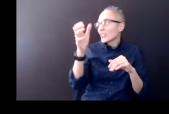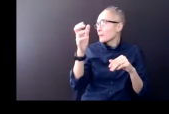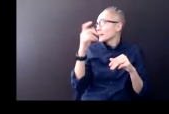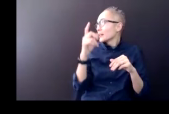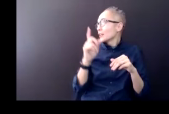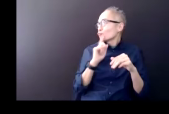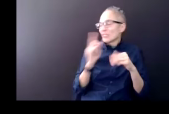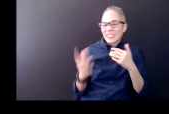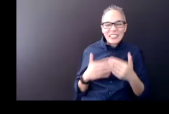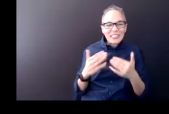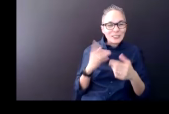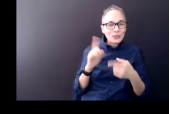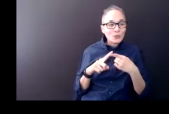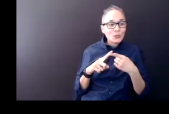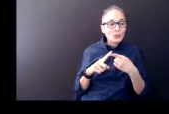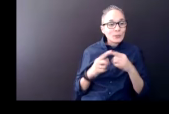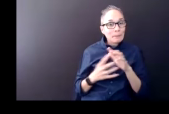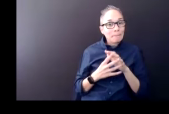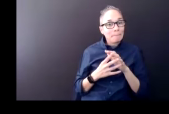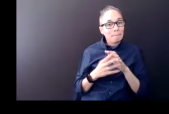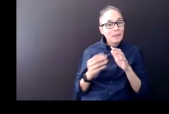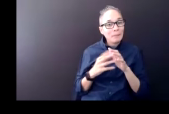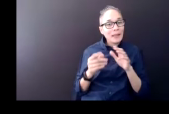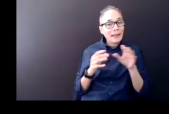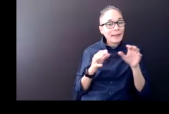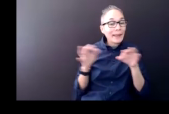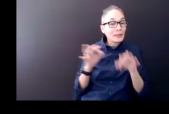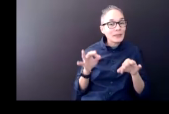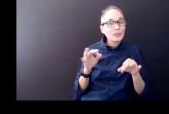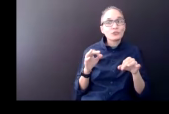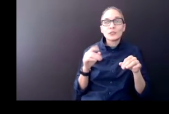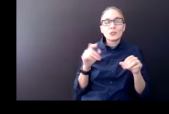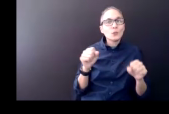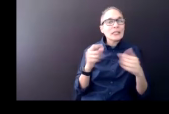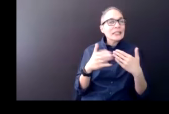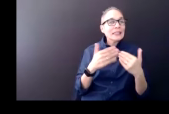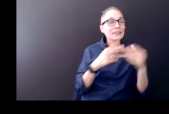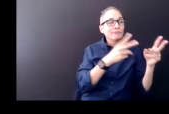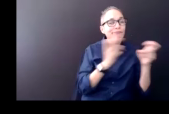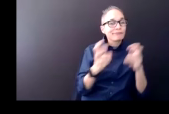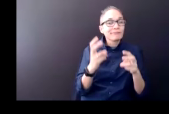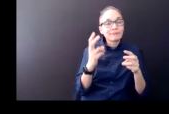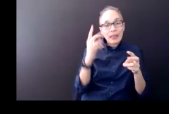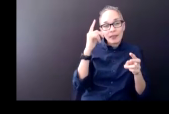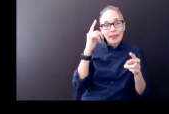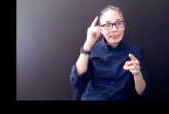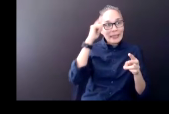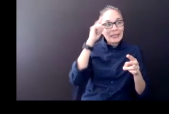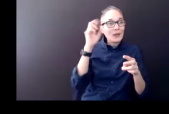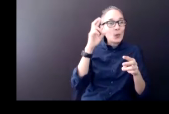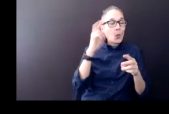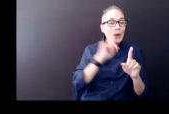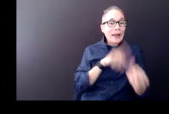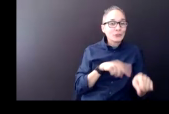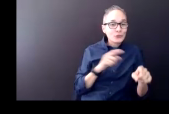mimic, what an image, like what the explanation is. Easy to mimic cognition now, and I think we'll talk about that in the videos that I